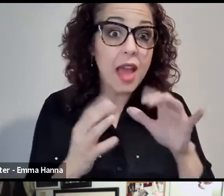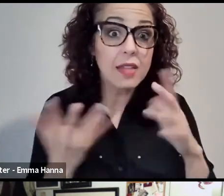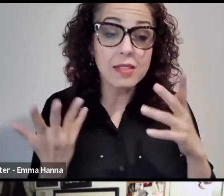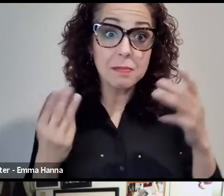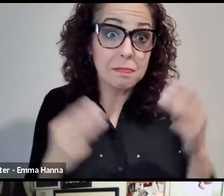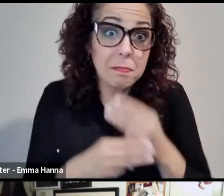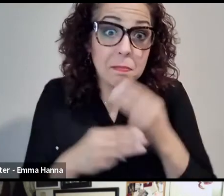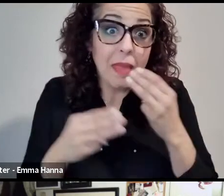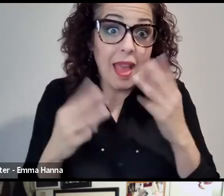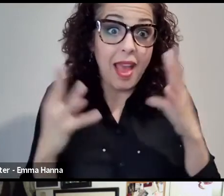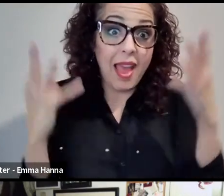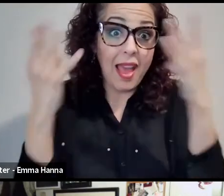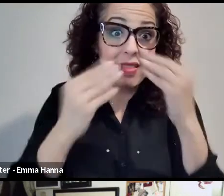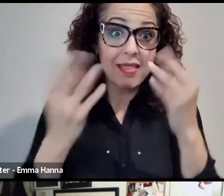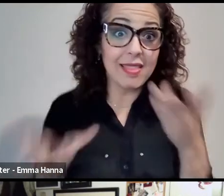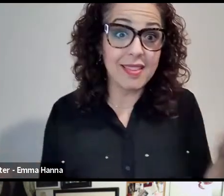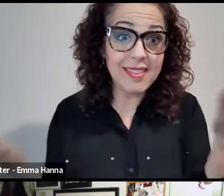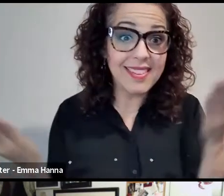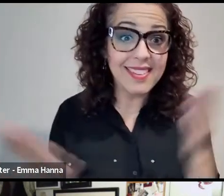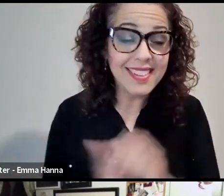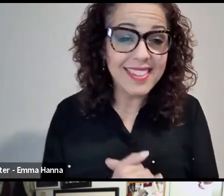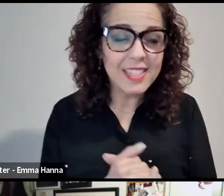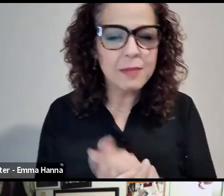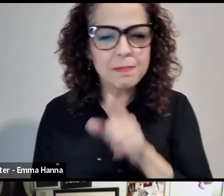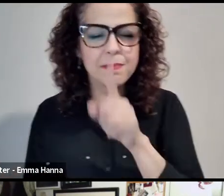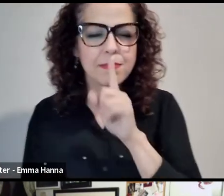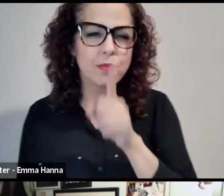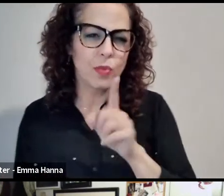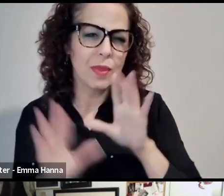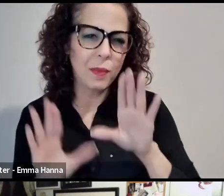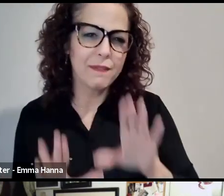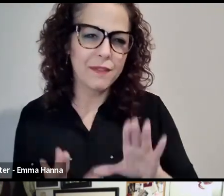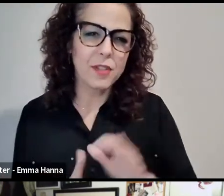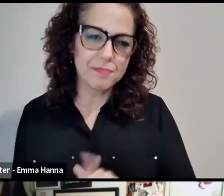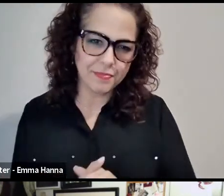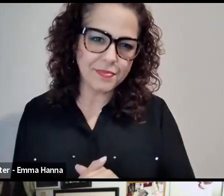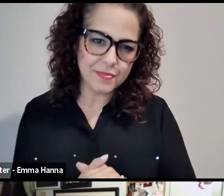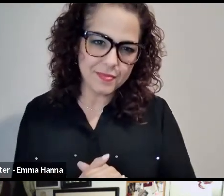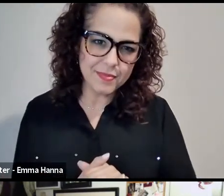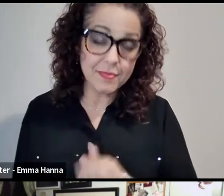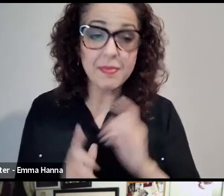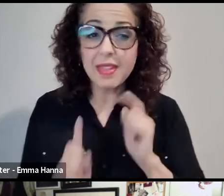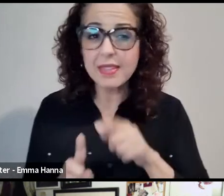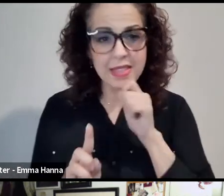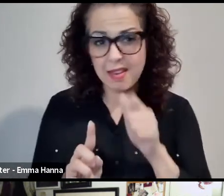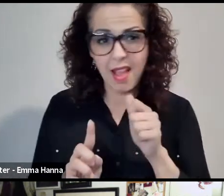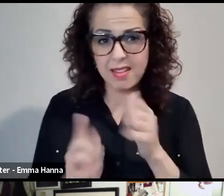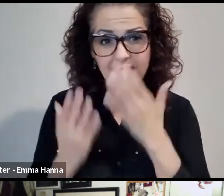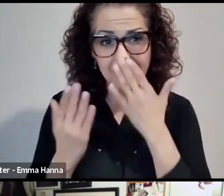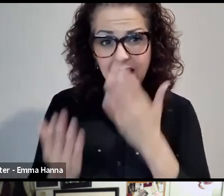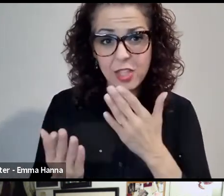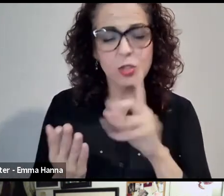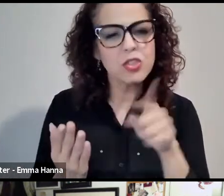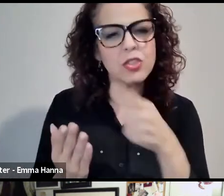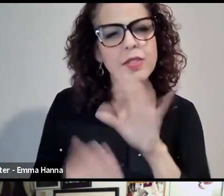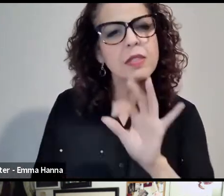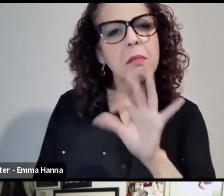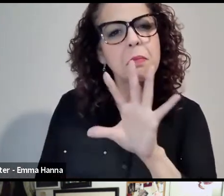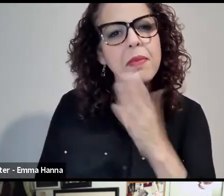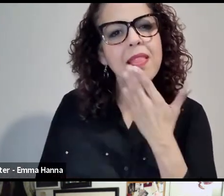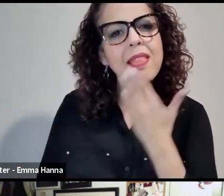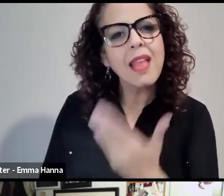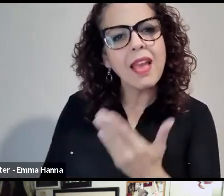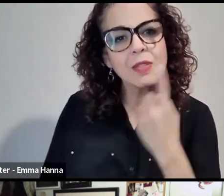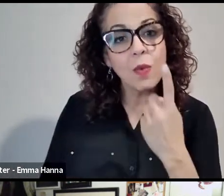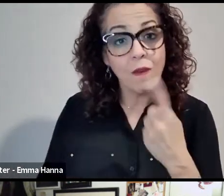Yeah, that's really wonderful. Here's not a question, just a word of thanks to Reva from one of